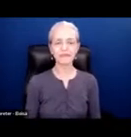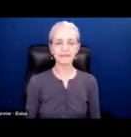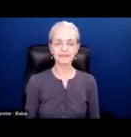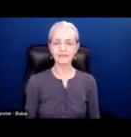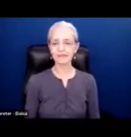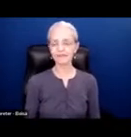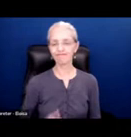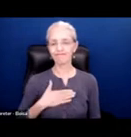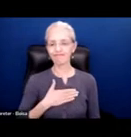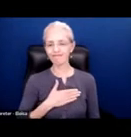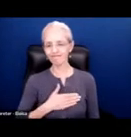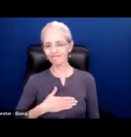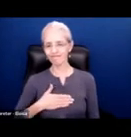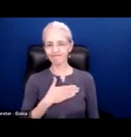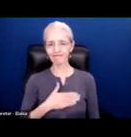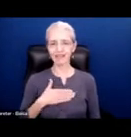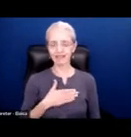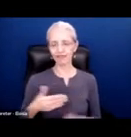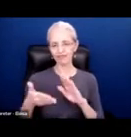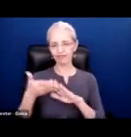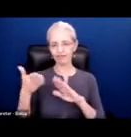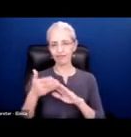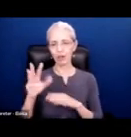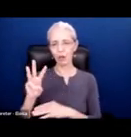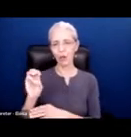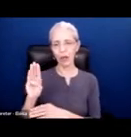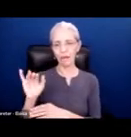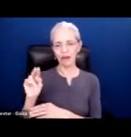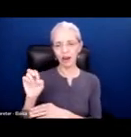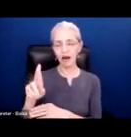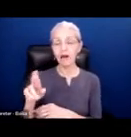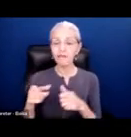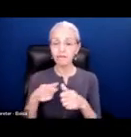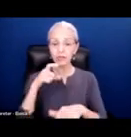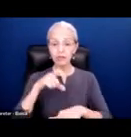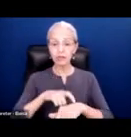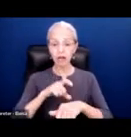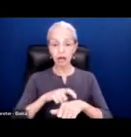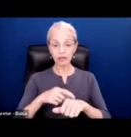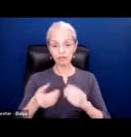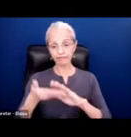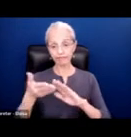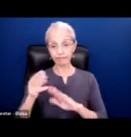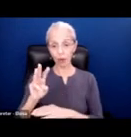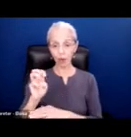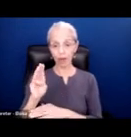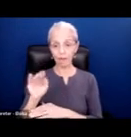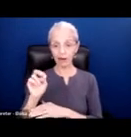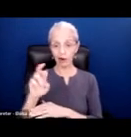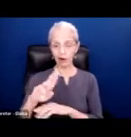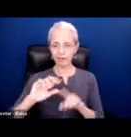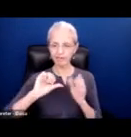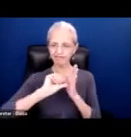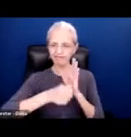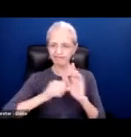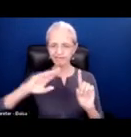We are pleased to be doing this webinar. It's the first time we have done a webinar that's really featuring a